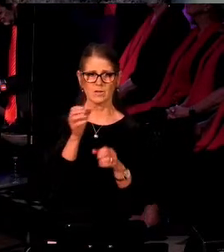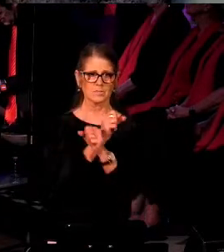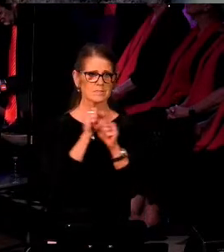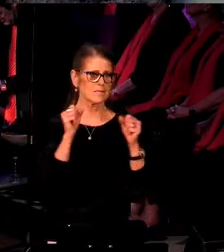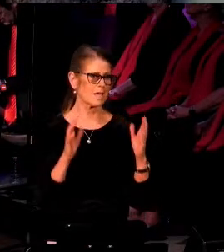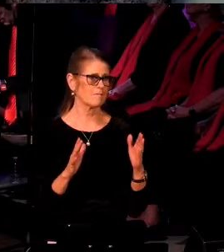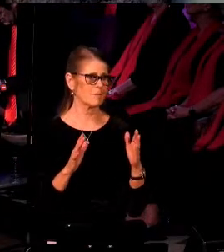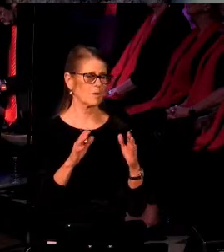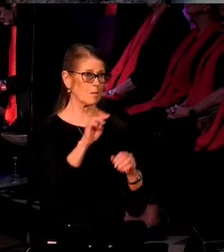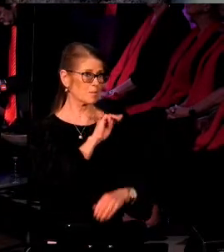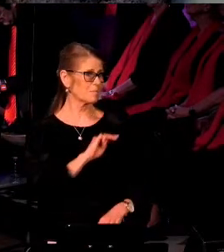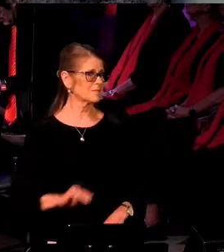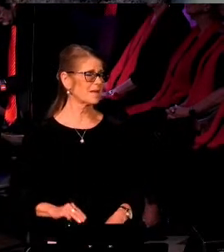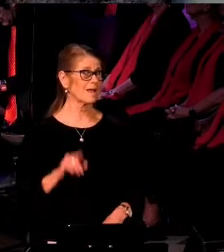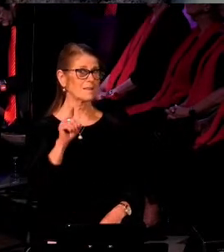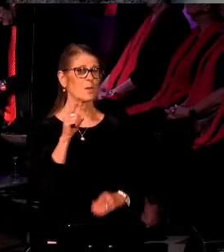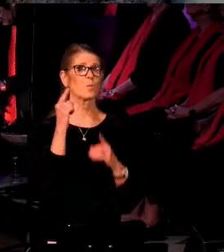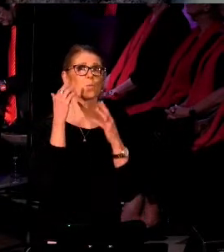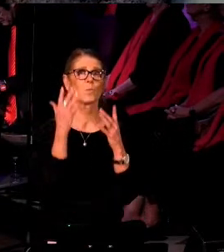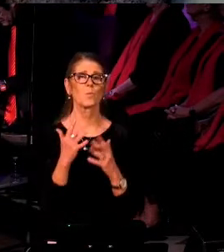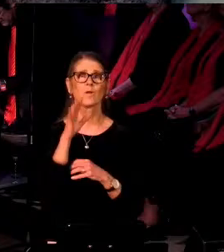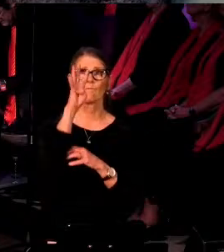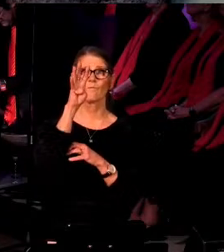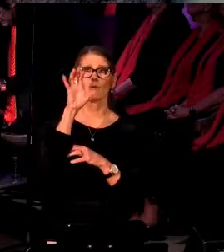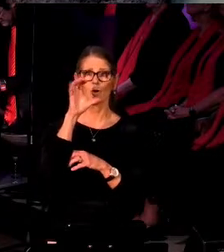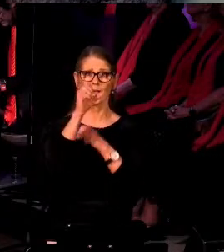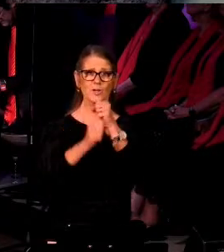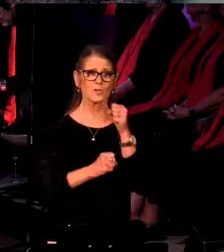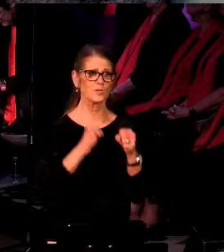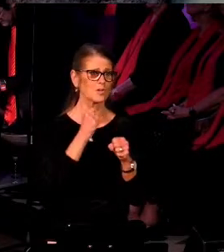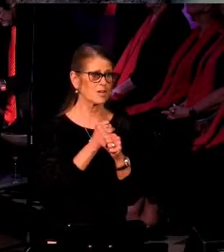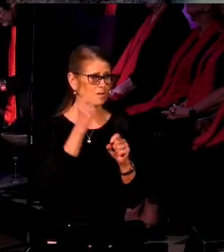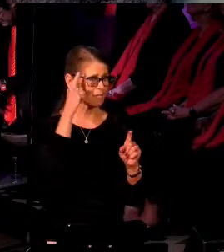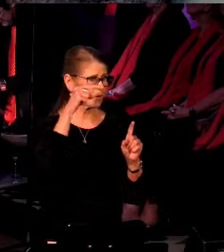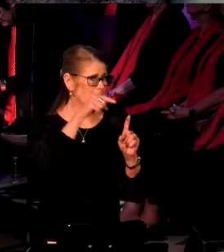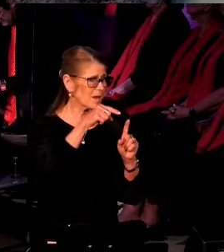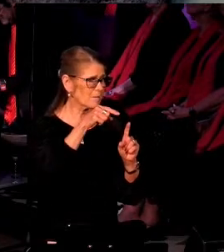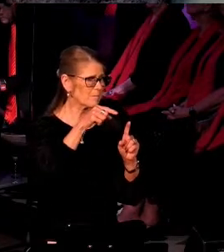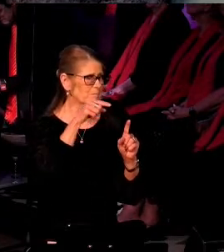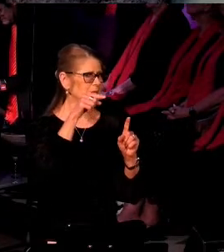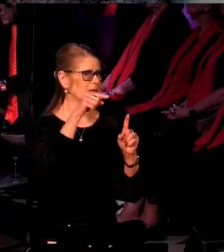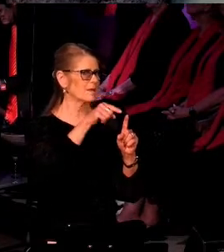the one they waited 400 years for, had died.